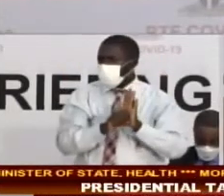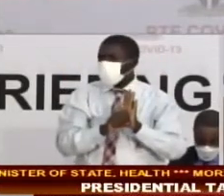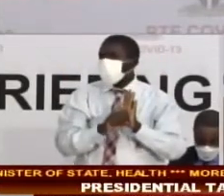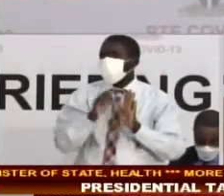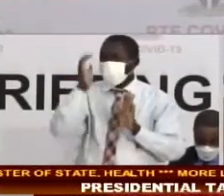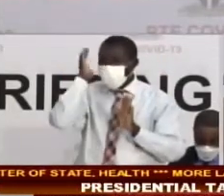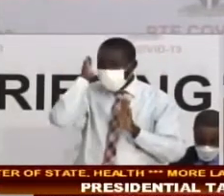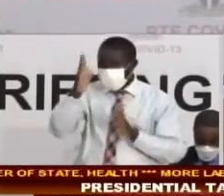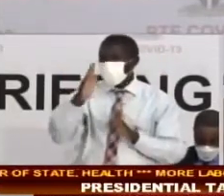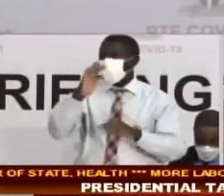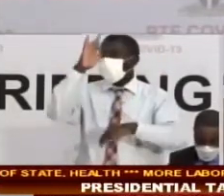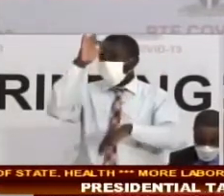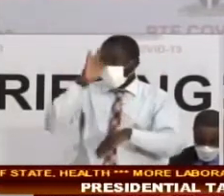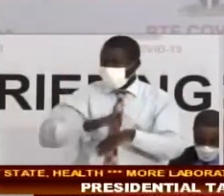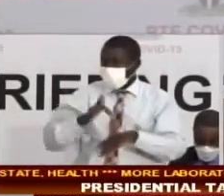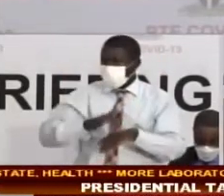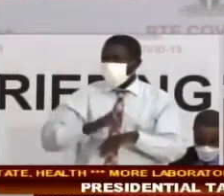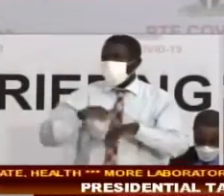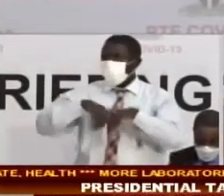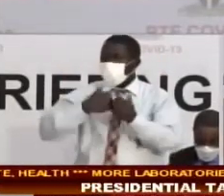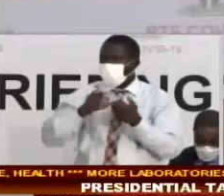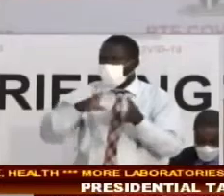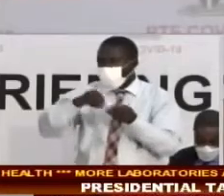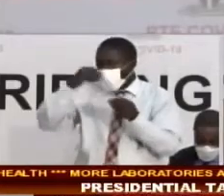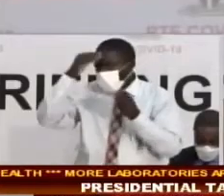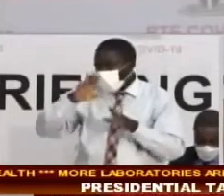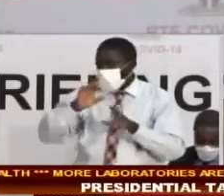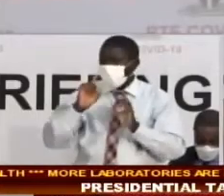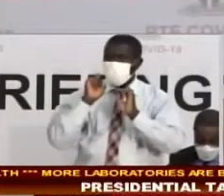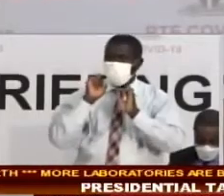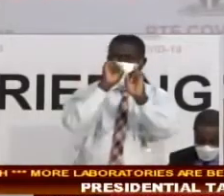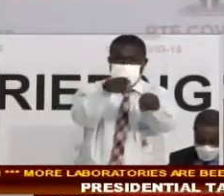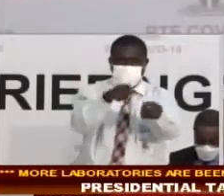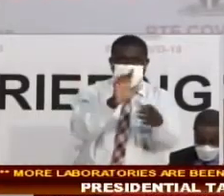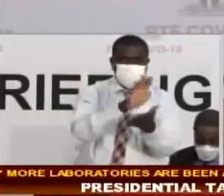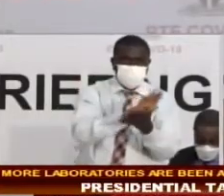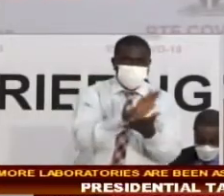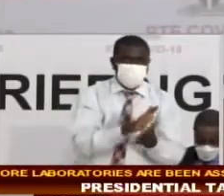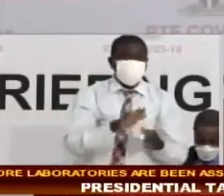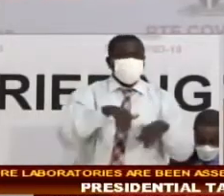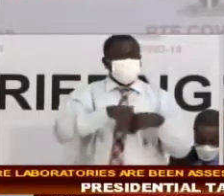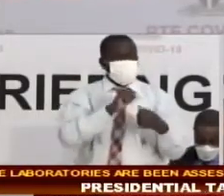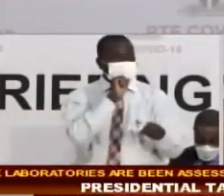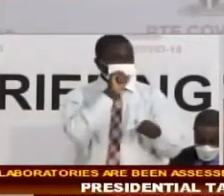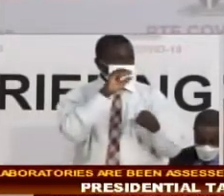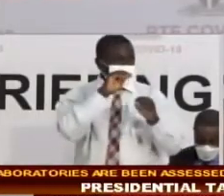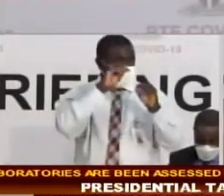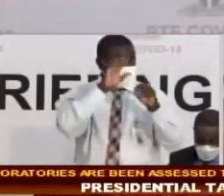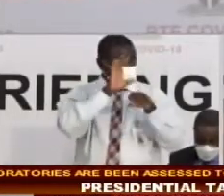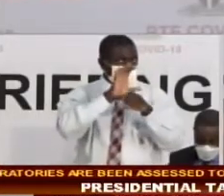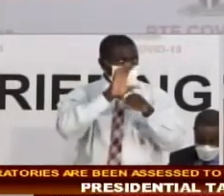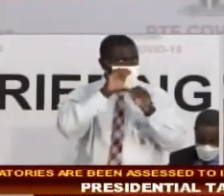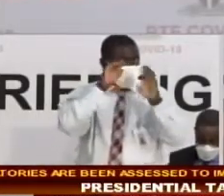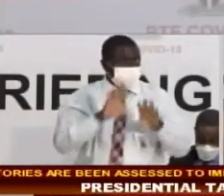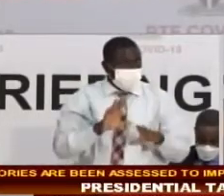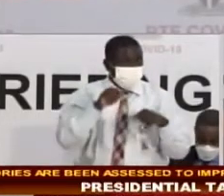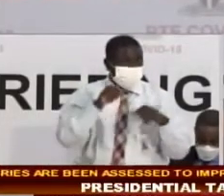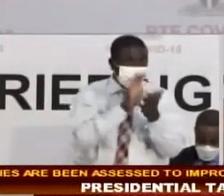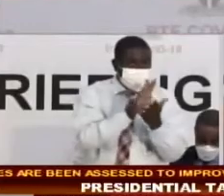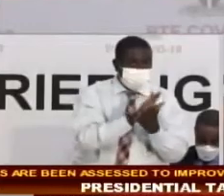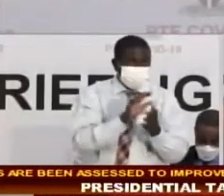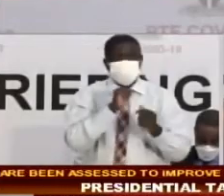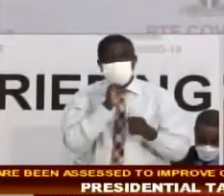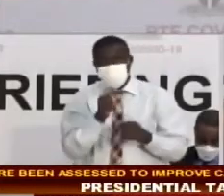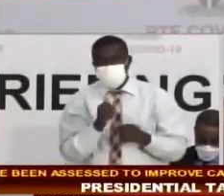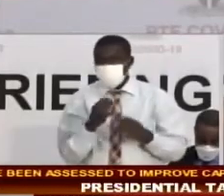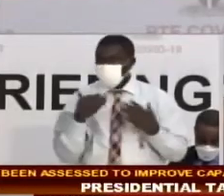affect how students go to school or not, or how teachers come to school or not. So it goes without saying that nobody can reopen